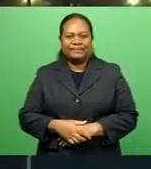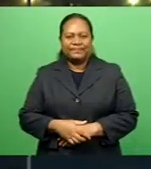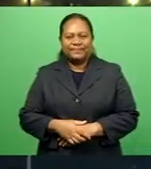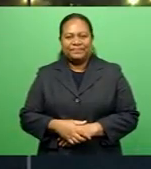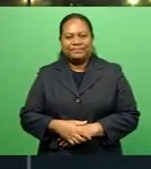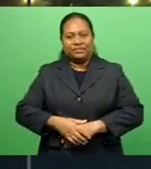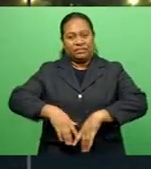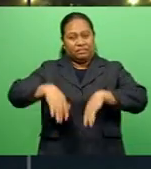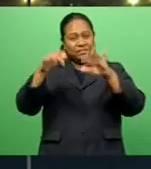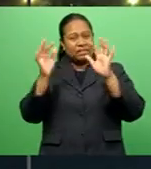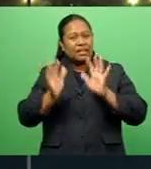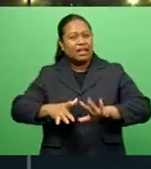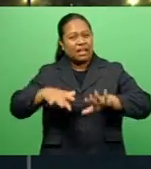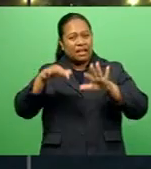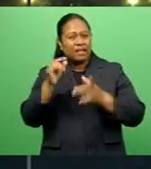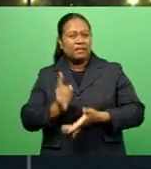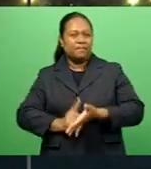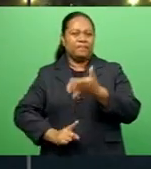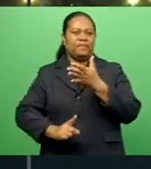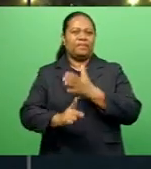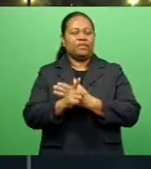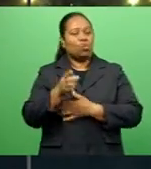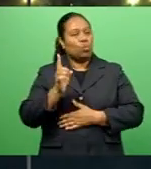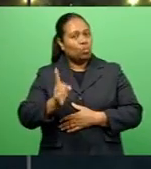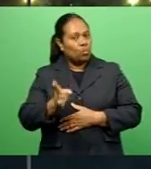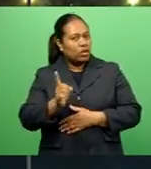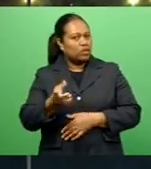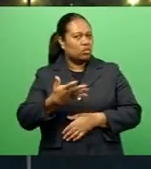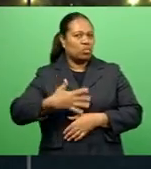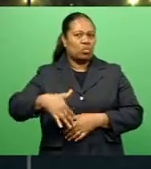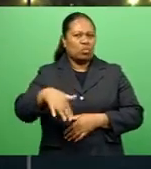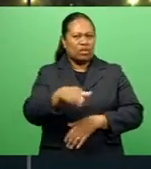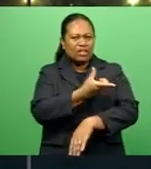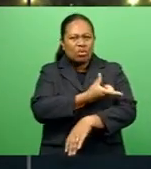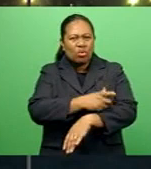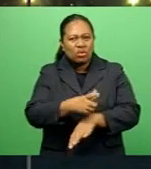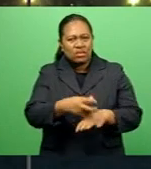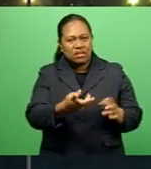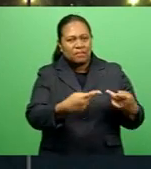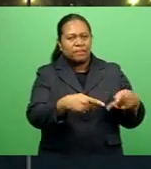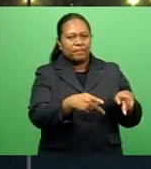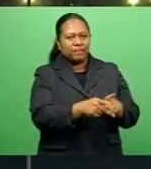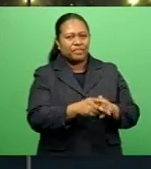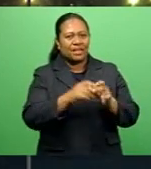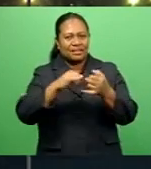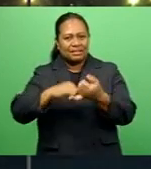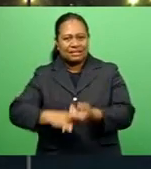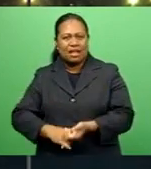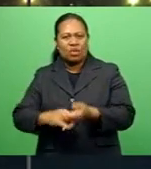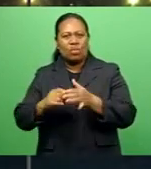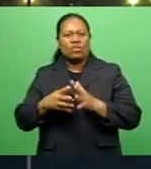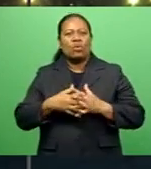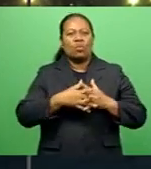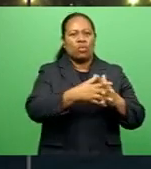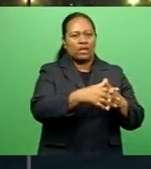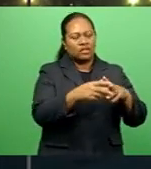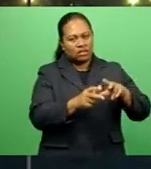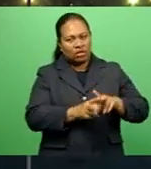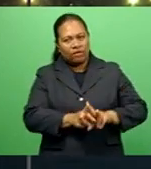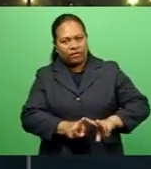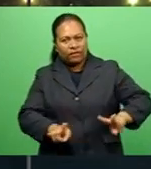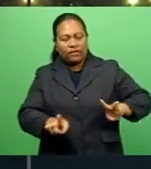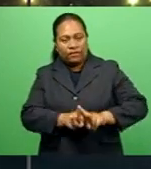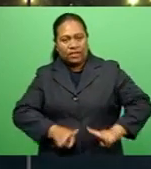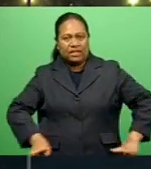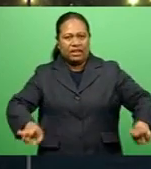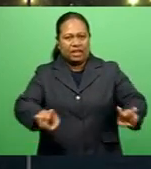A damaging heavy swell warning remains in force for the coastal areas of southwest Viti Levu, southern coastal